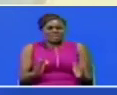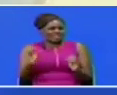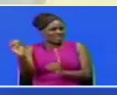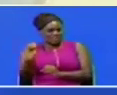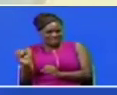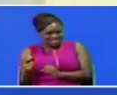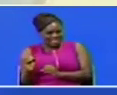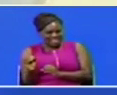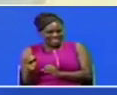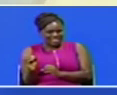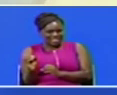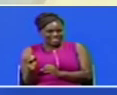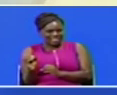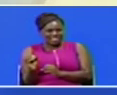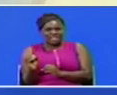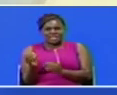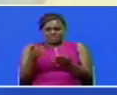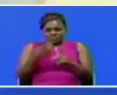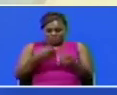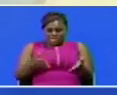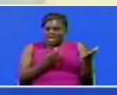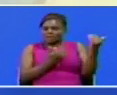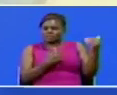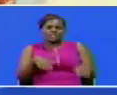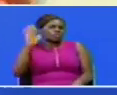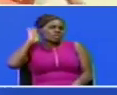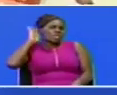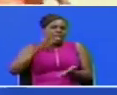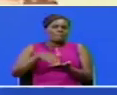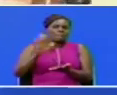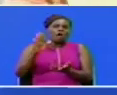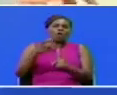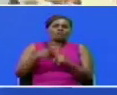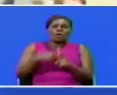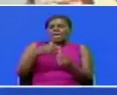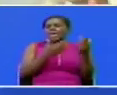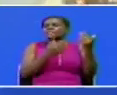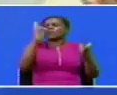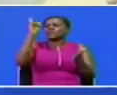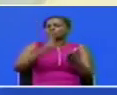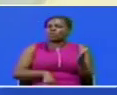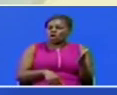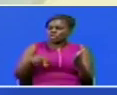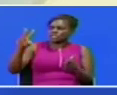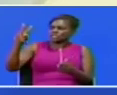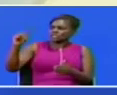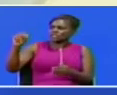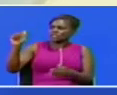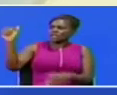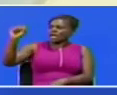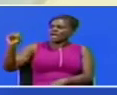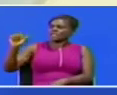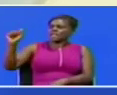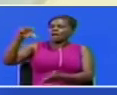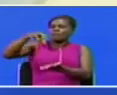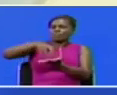there will be no that particular trend this time around. And therefore, from here, we also expect to hear much from him, especially what to expect, especially on the NASA, the question of